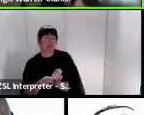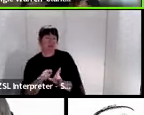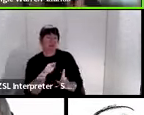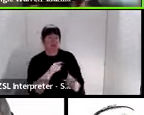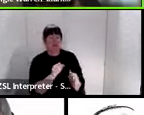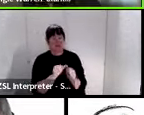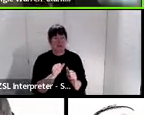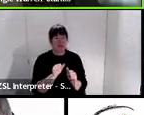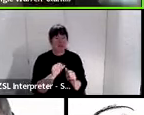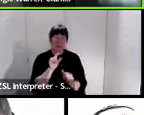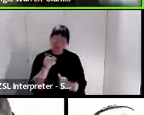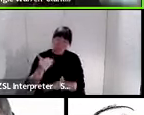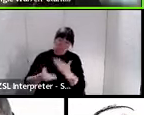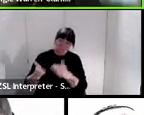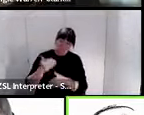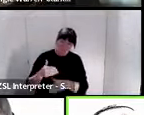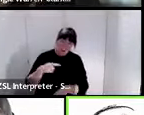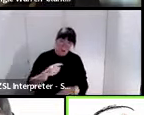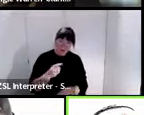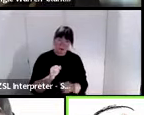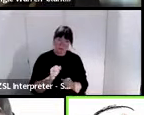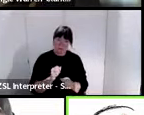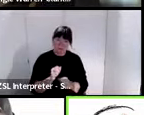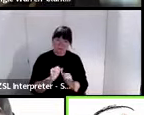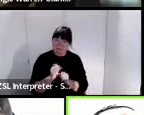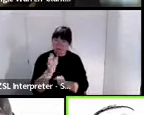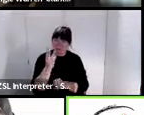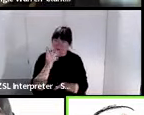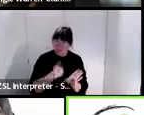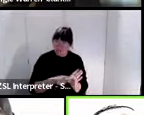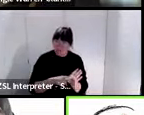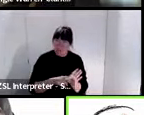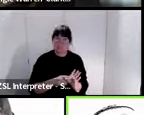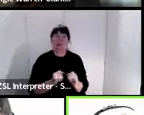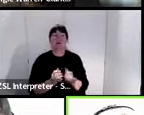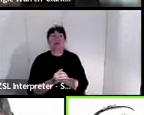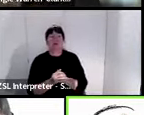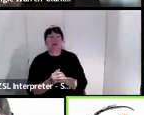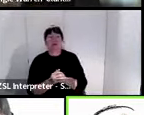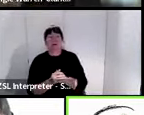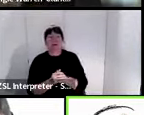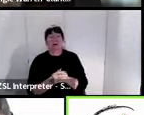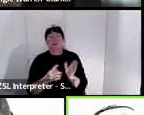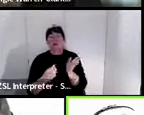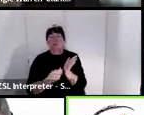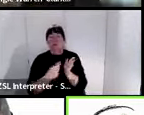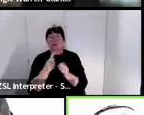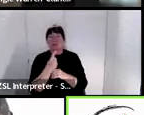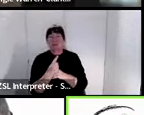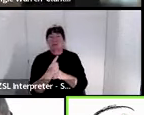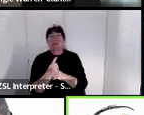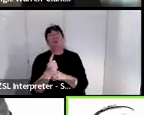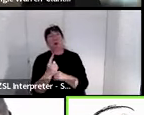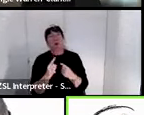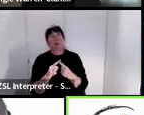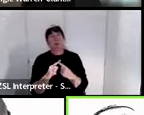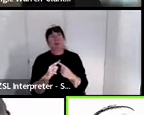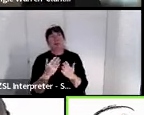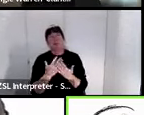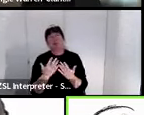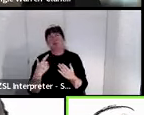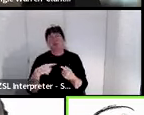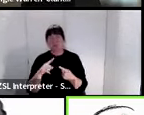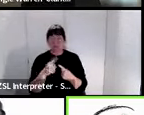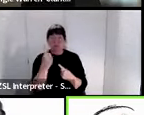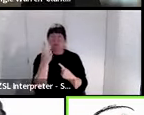or the reasoning for that. Thank you. A couple of things there. 1, 3 year is a government term, and so